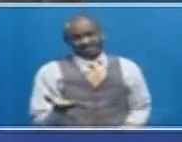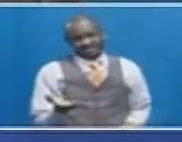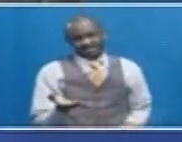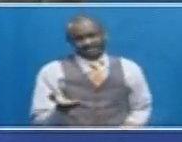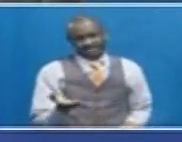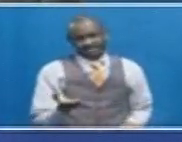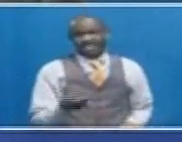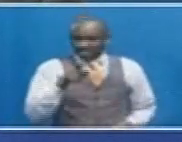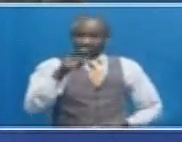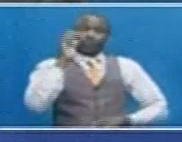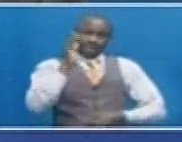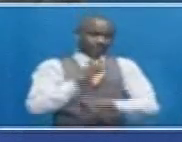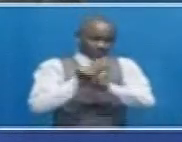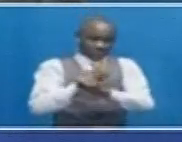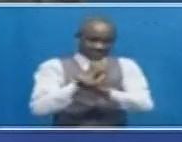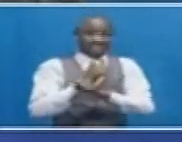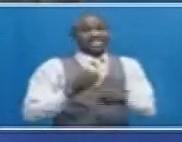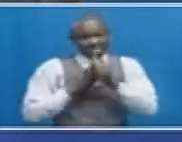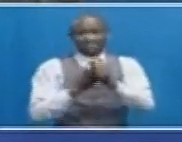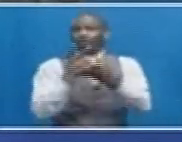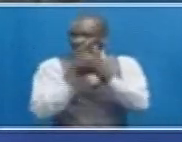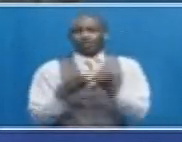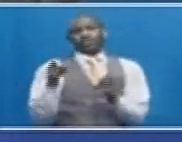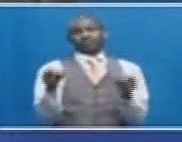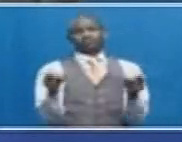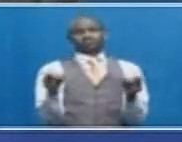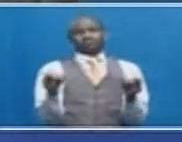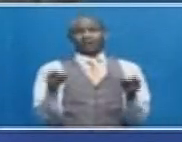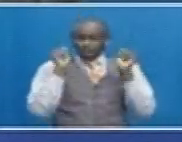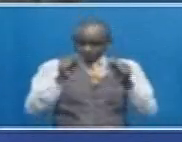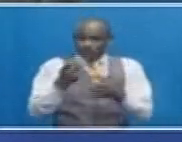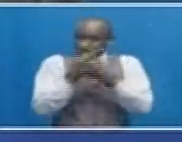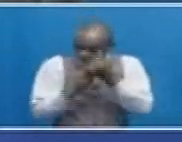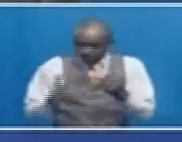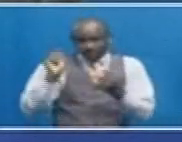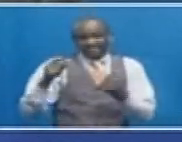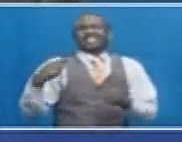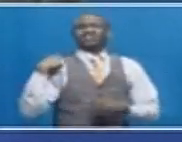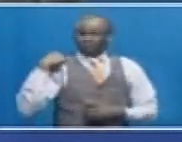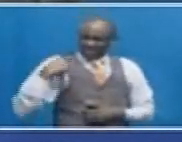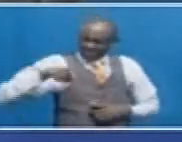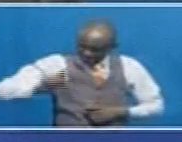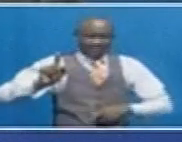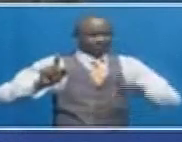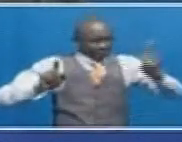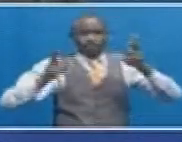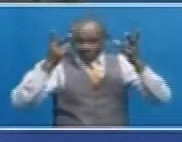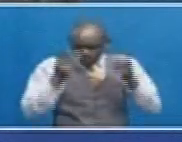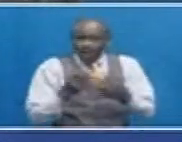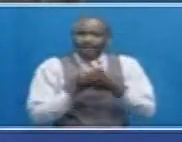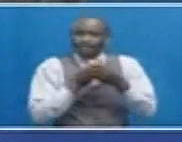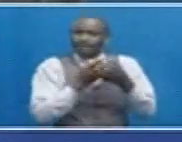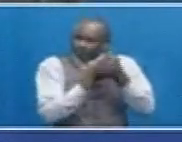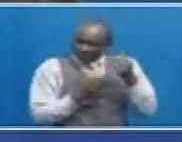It will take the leadership of both sides to make this peace agreement